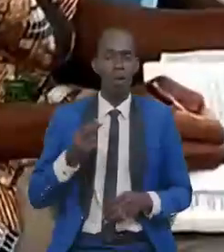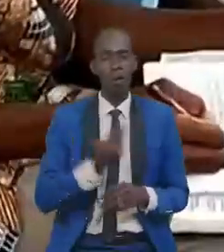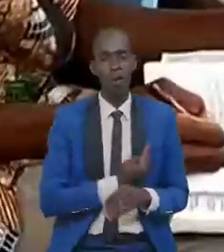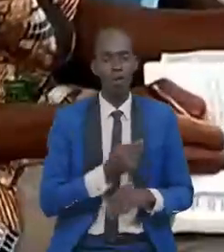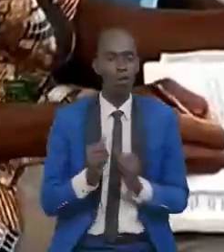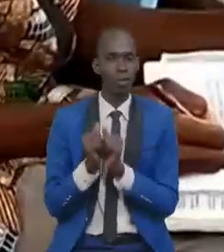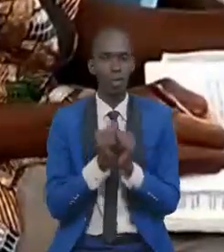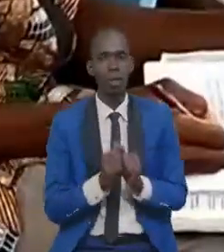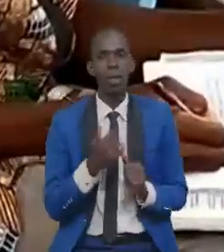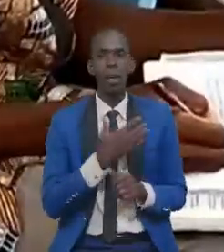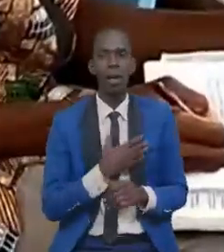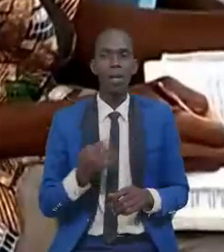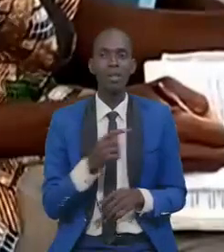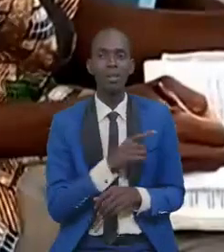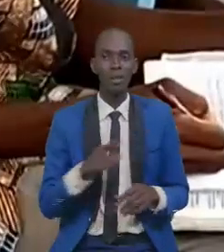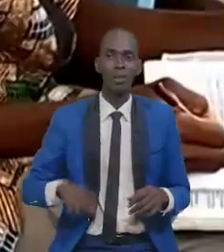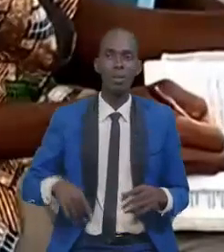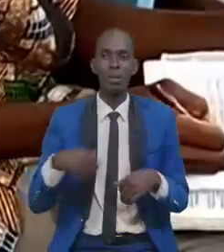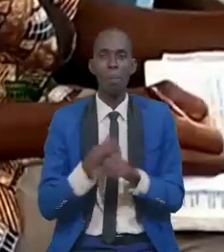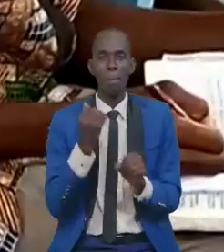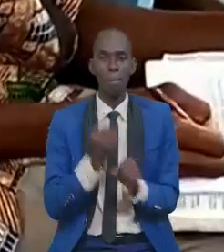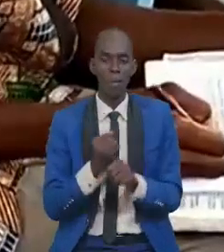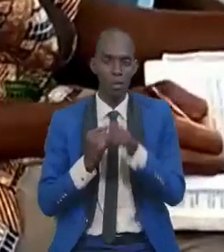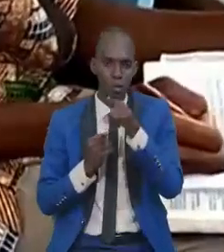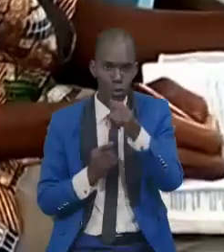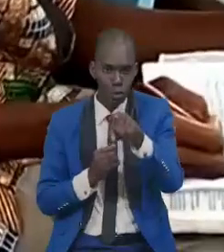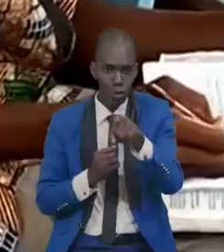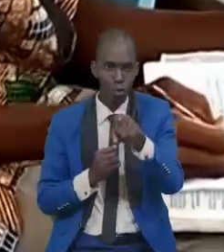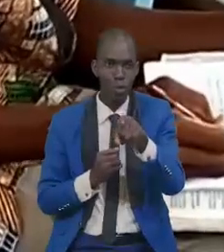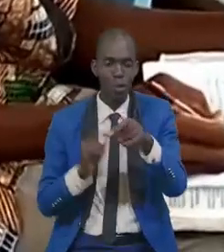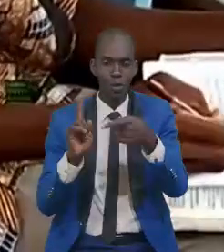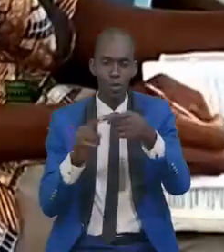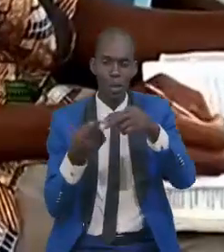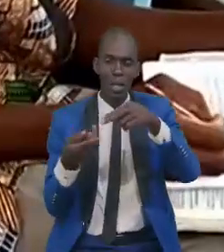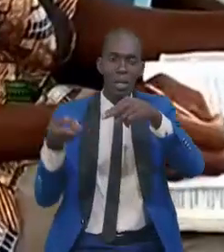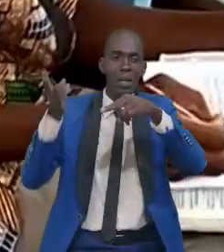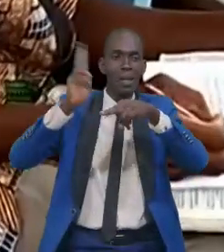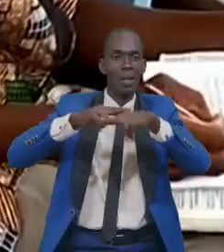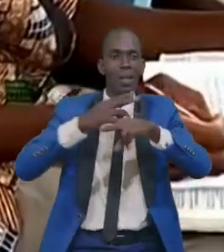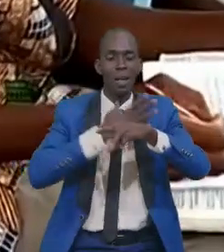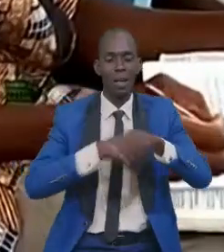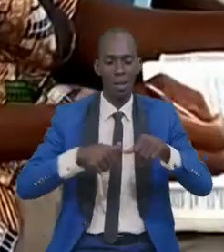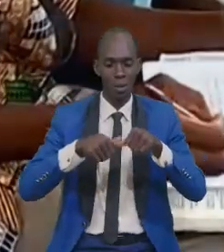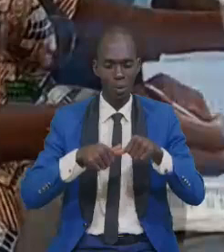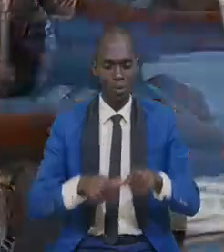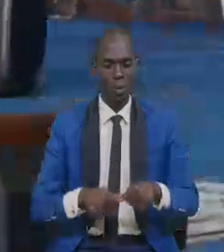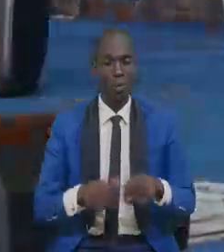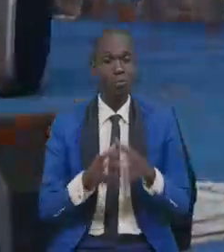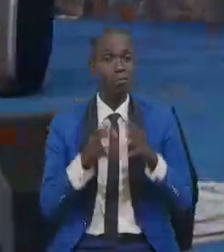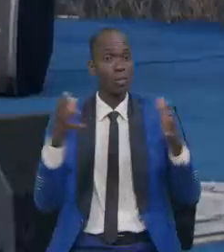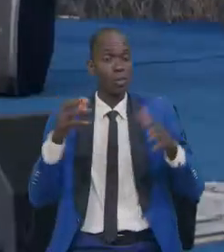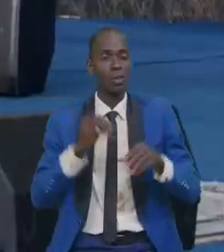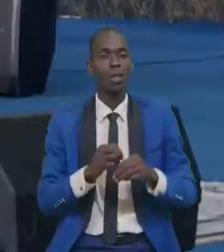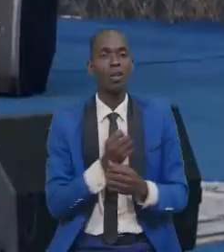the Lord make you to increase and abound in love